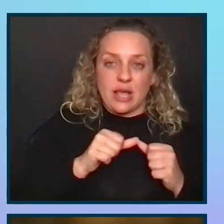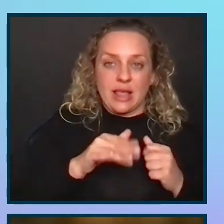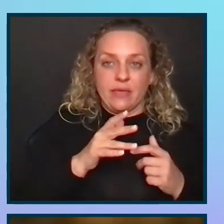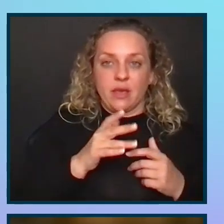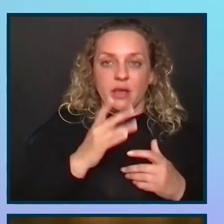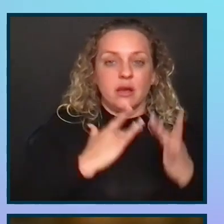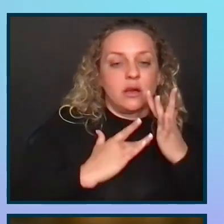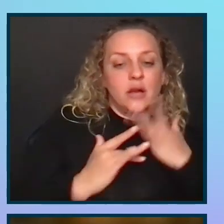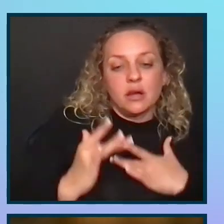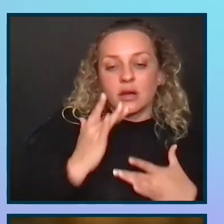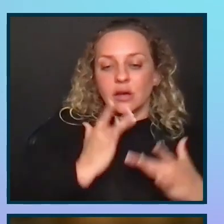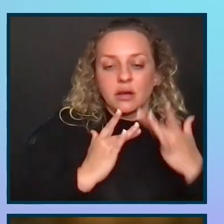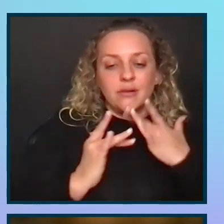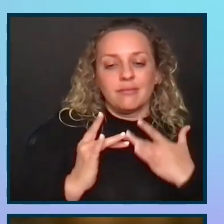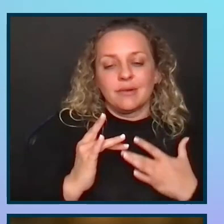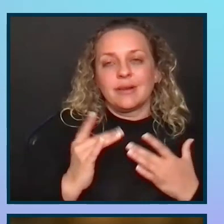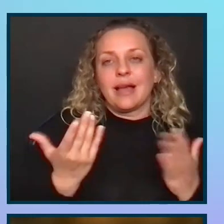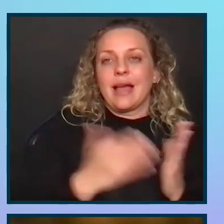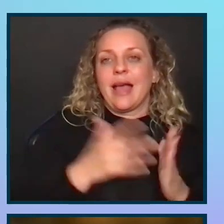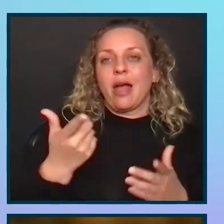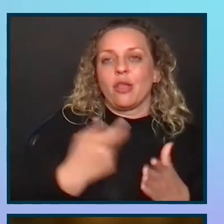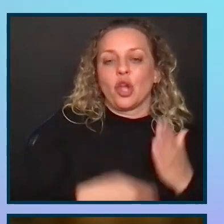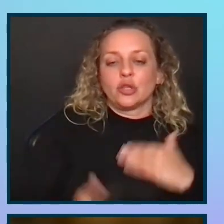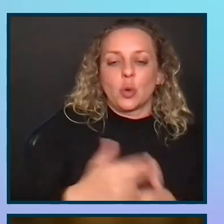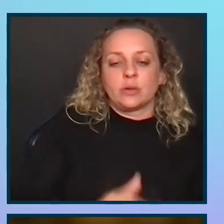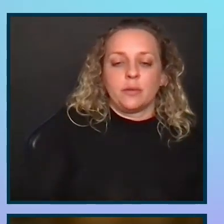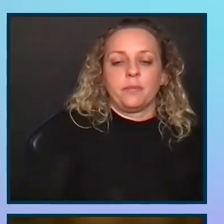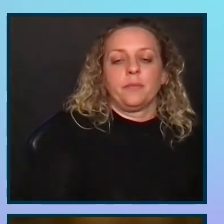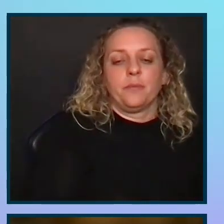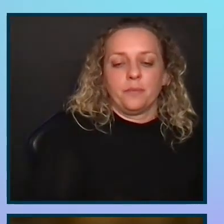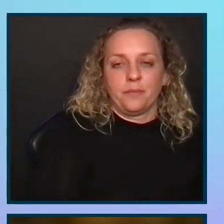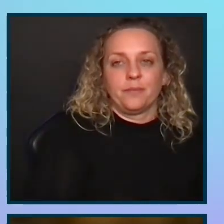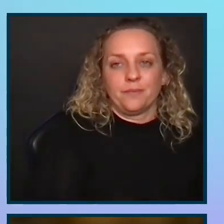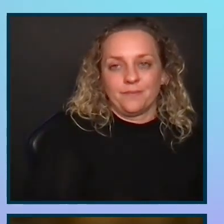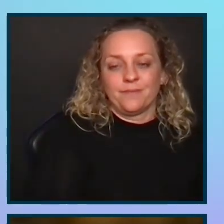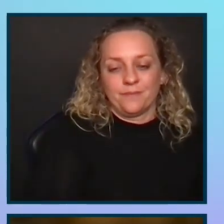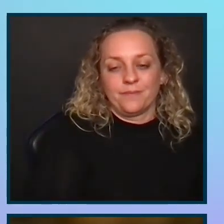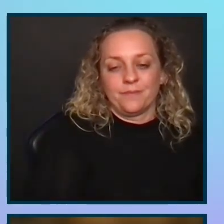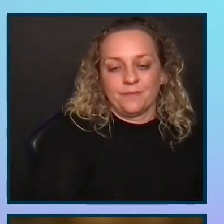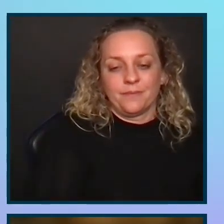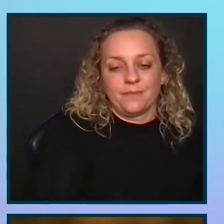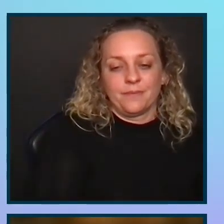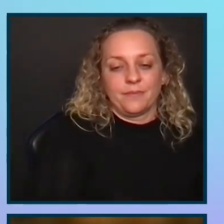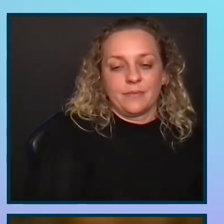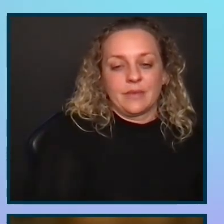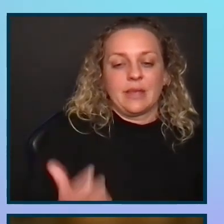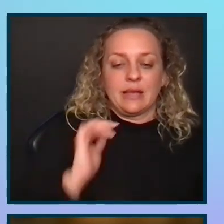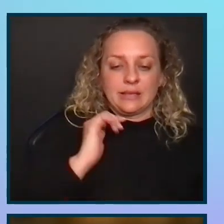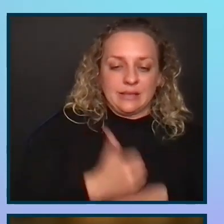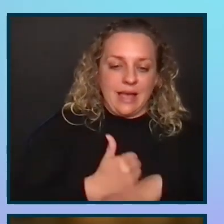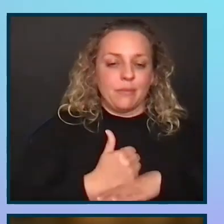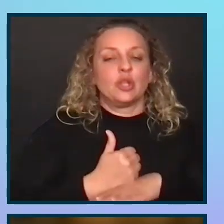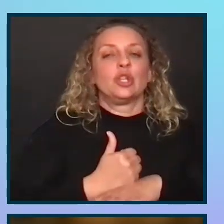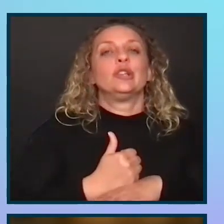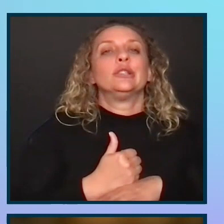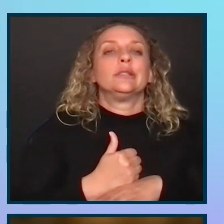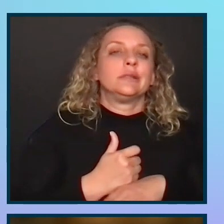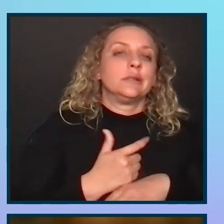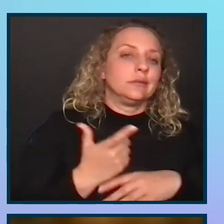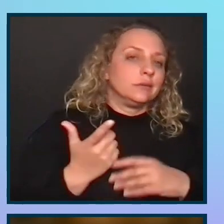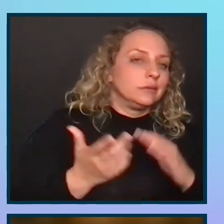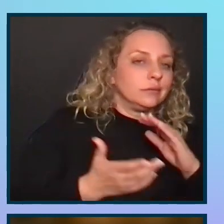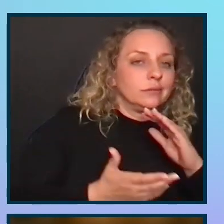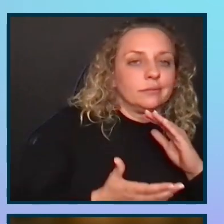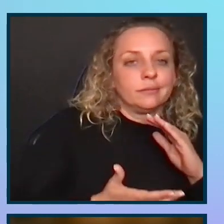slip, then again, the cost goes up for implementing accessibility. And then establishing gates and performing reviews throughout the